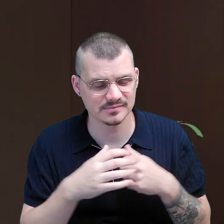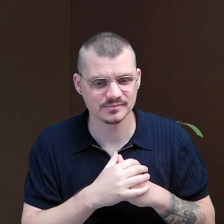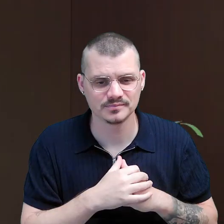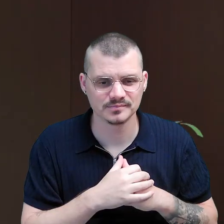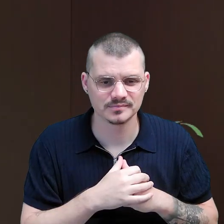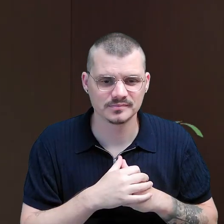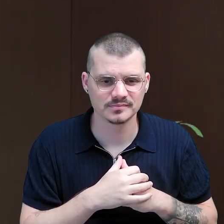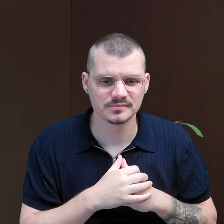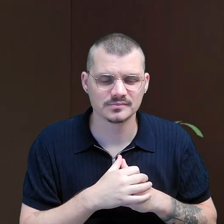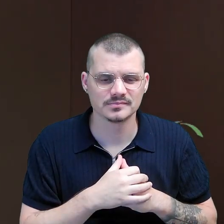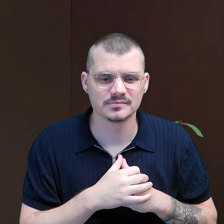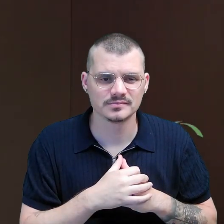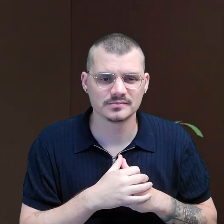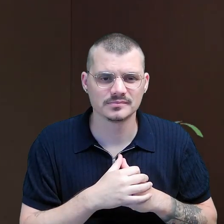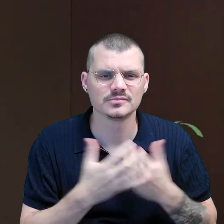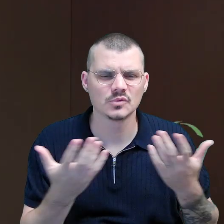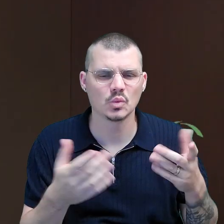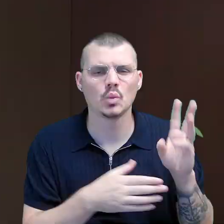any of us.